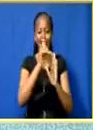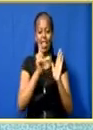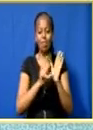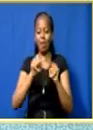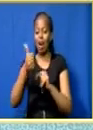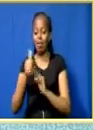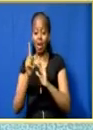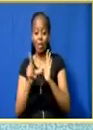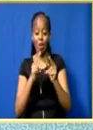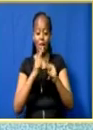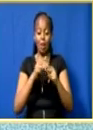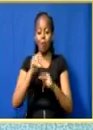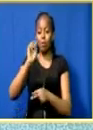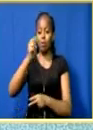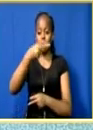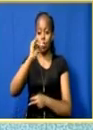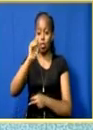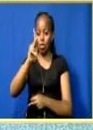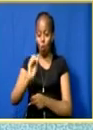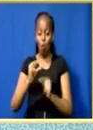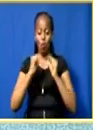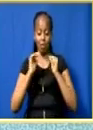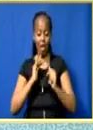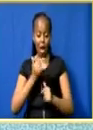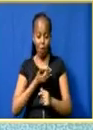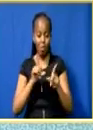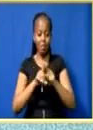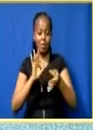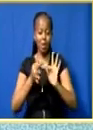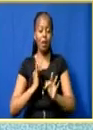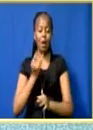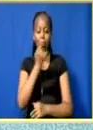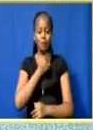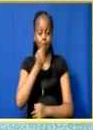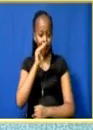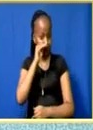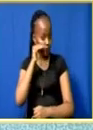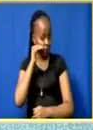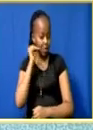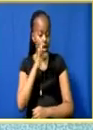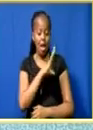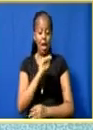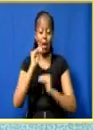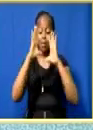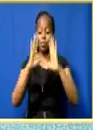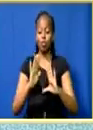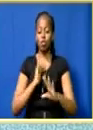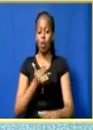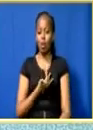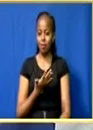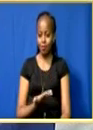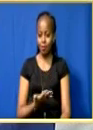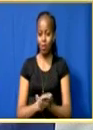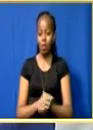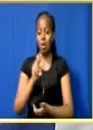coming up. My name is Wanjiko Karaoke, but you can call me Shiko. Our sign language interpreter's name is Maureen Juguna, and our lovely teacher